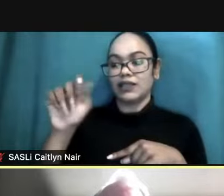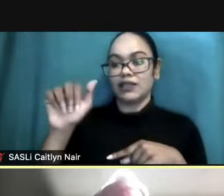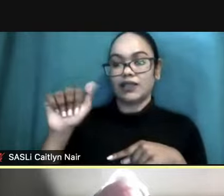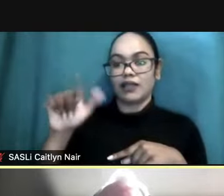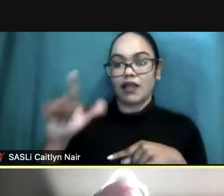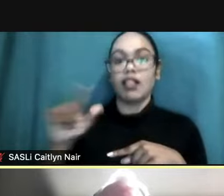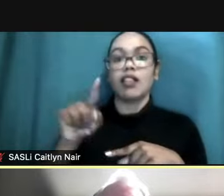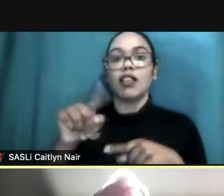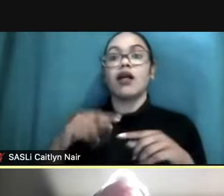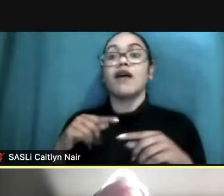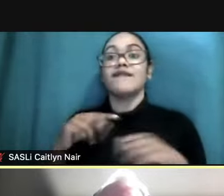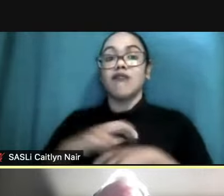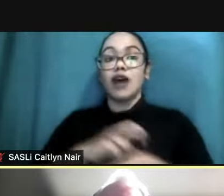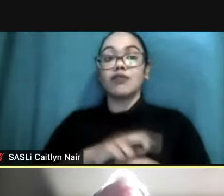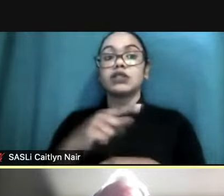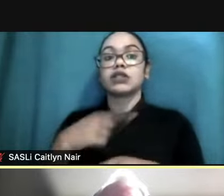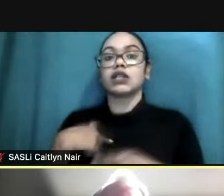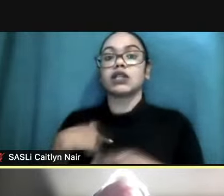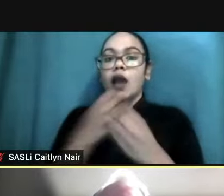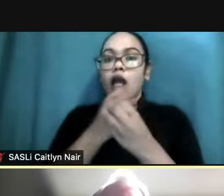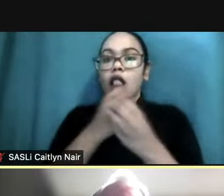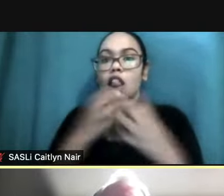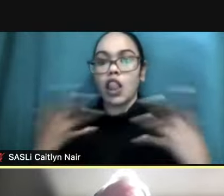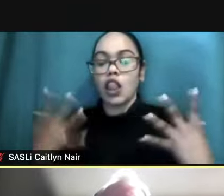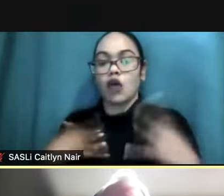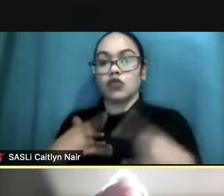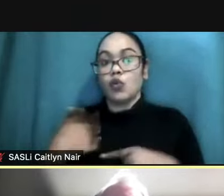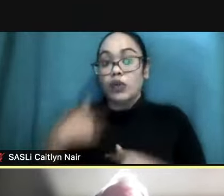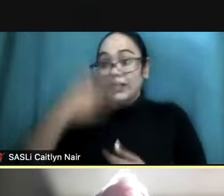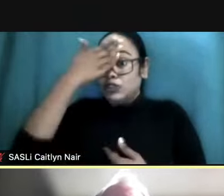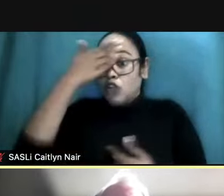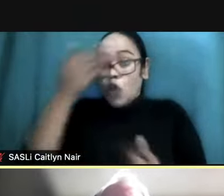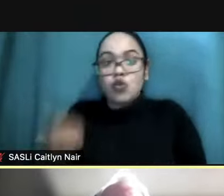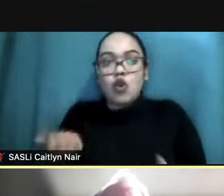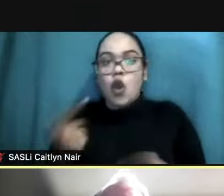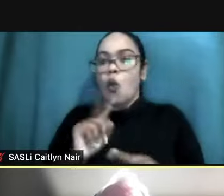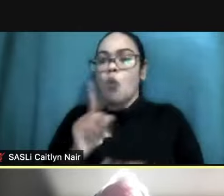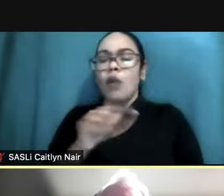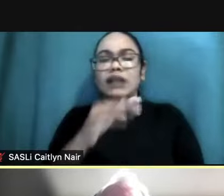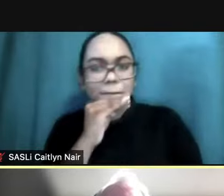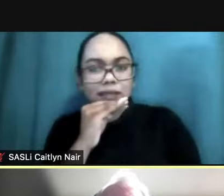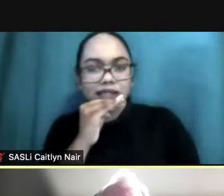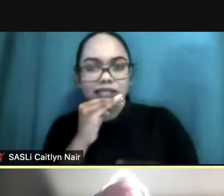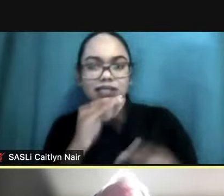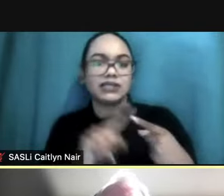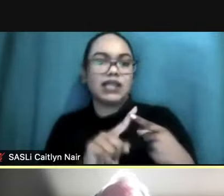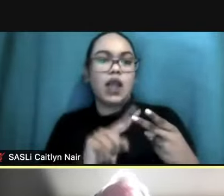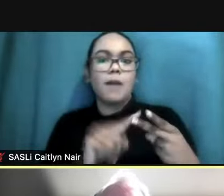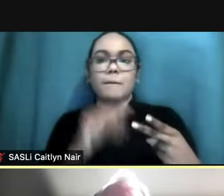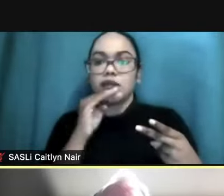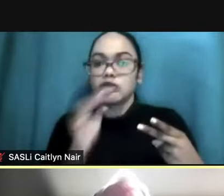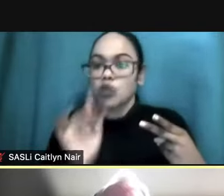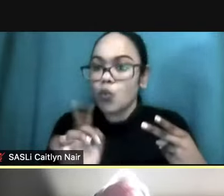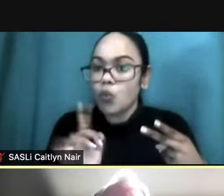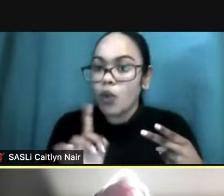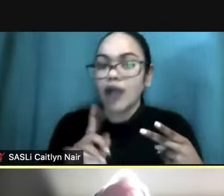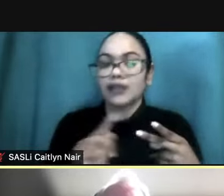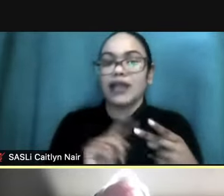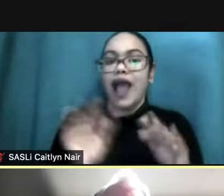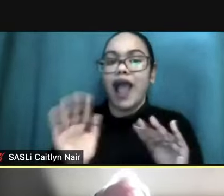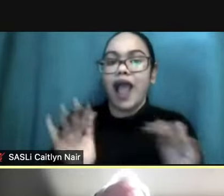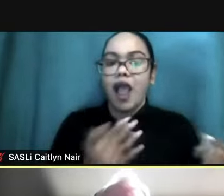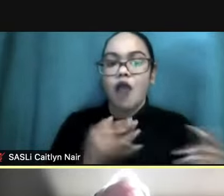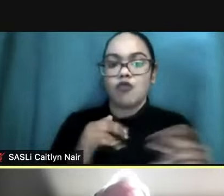don't understand about this variant and what it means, and what it means particularly for how this virus